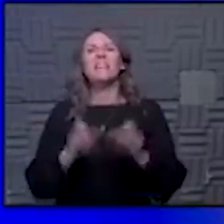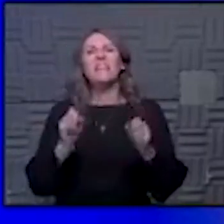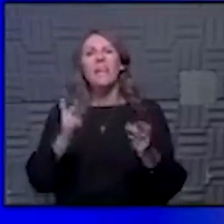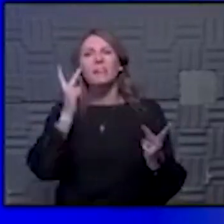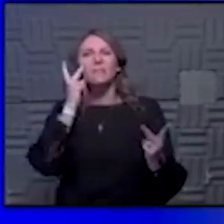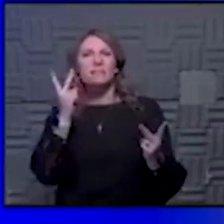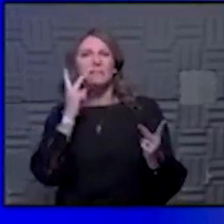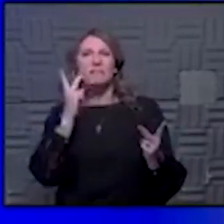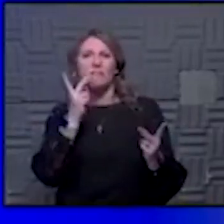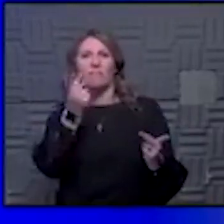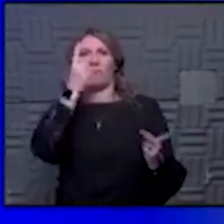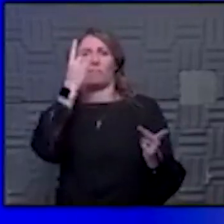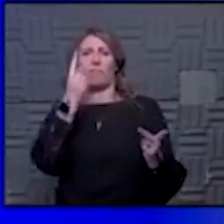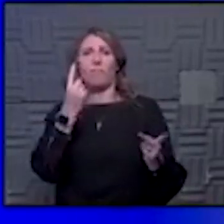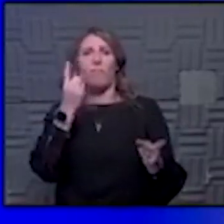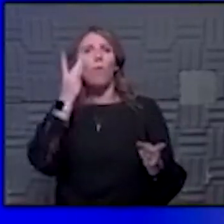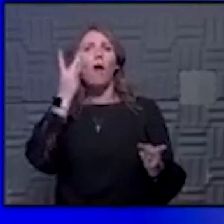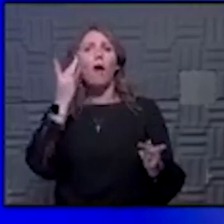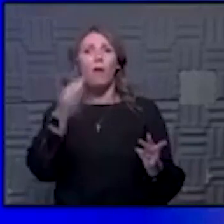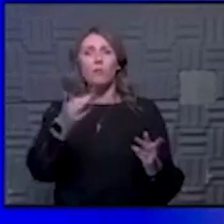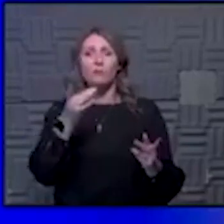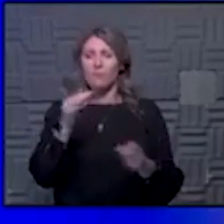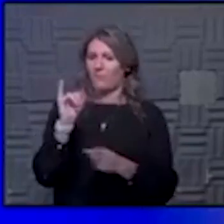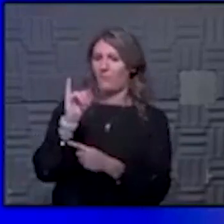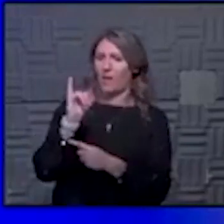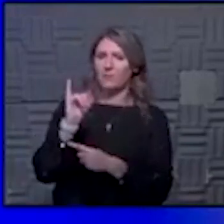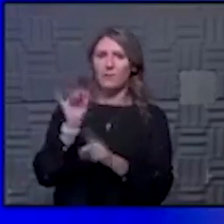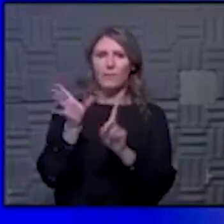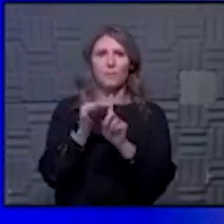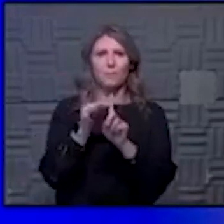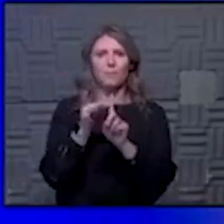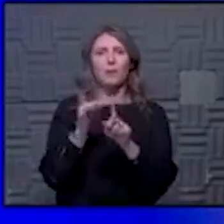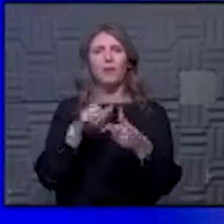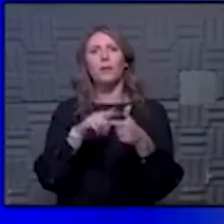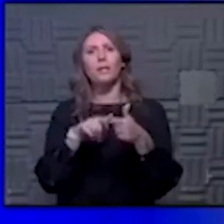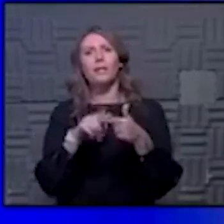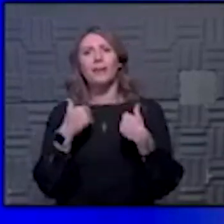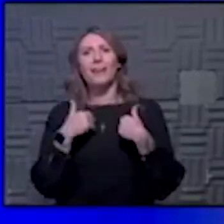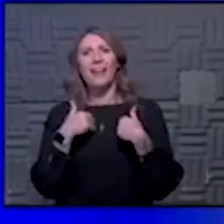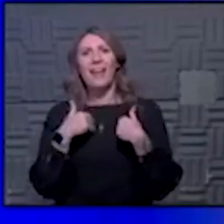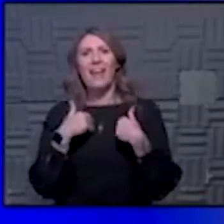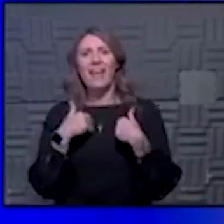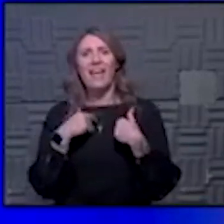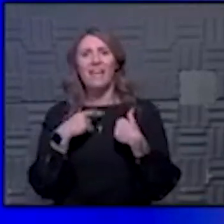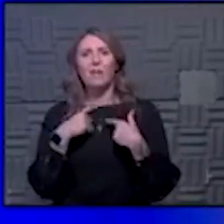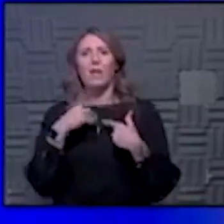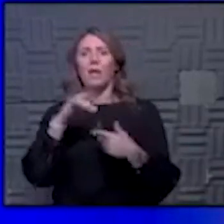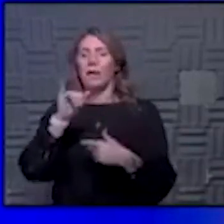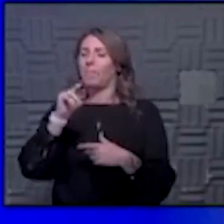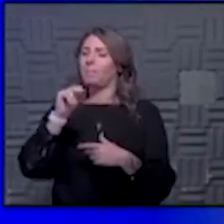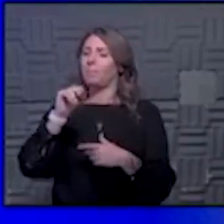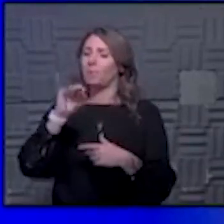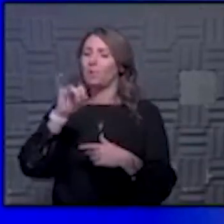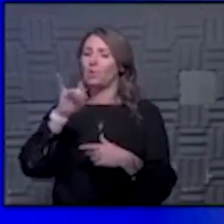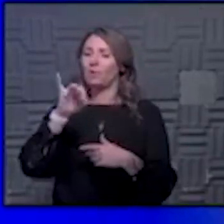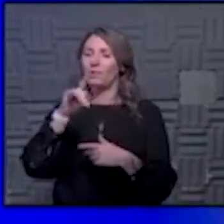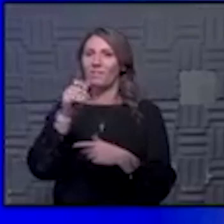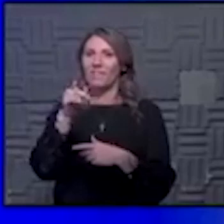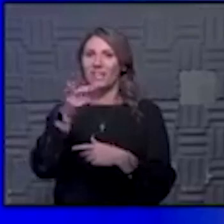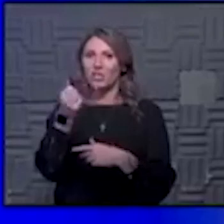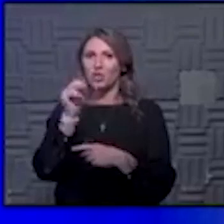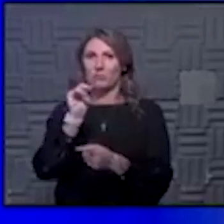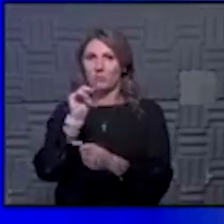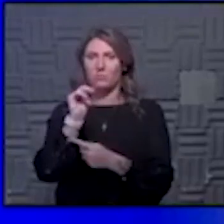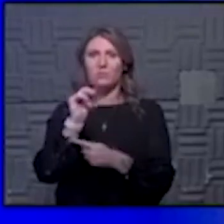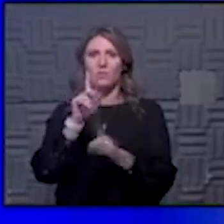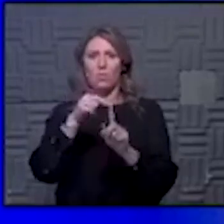this conceivably because we know that when you do get infected with the virus, it does have immune evasion. So what it does is once it infects you,